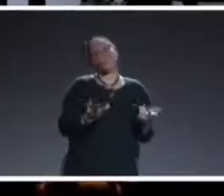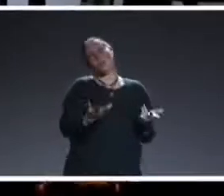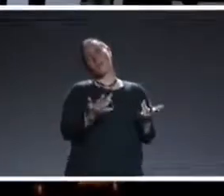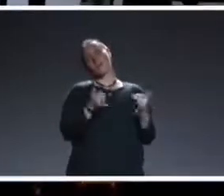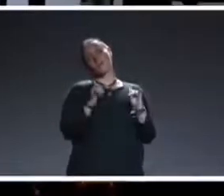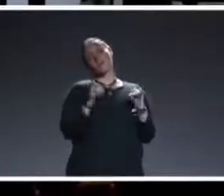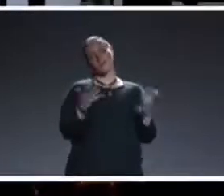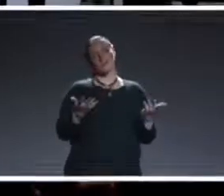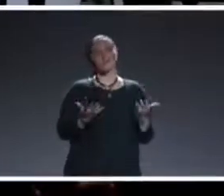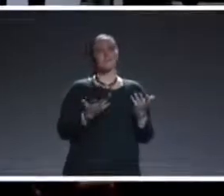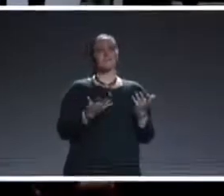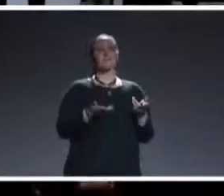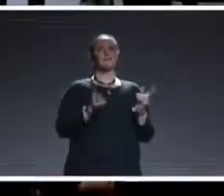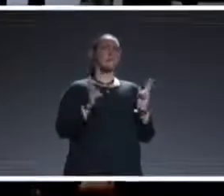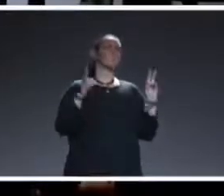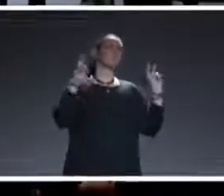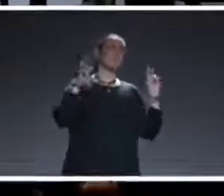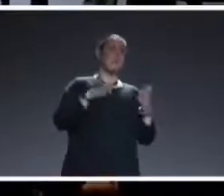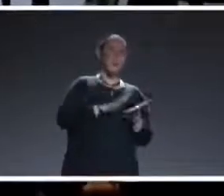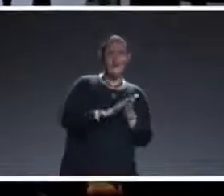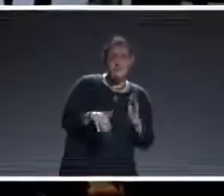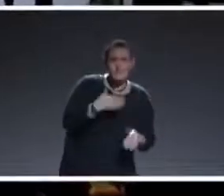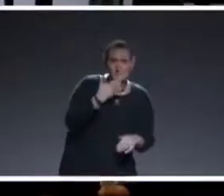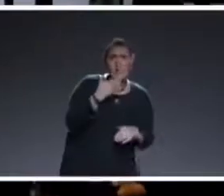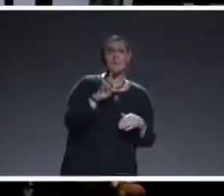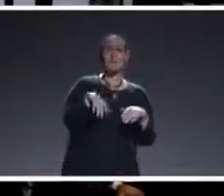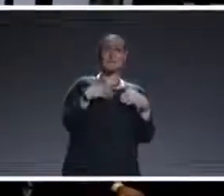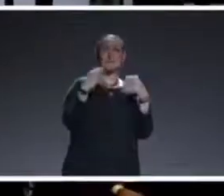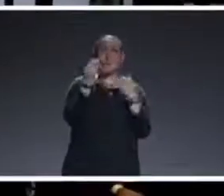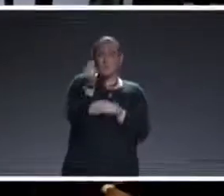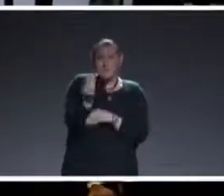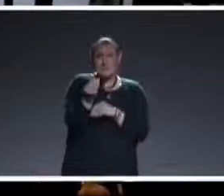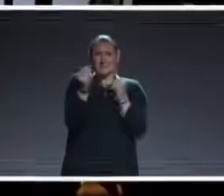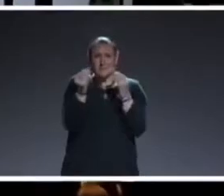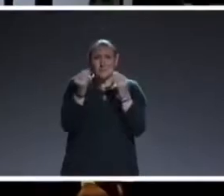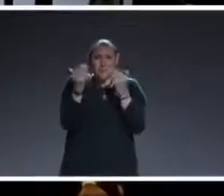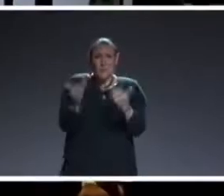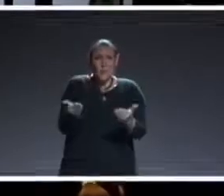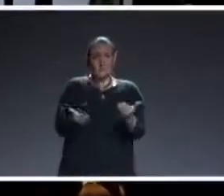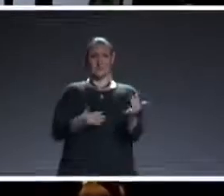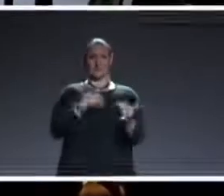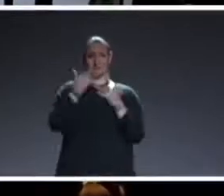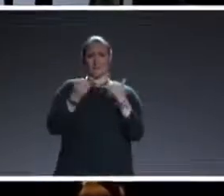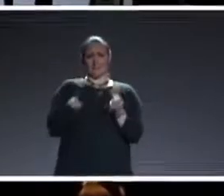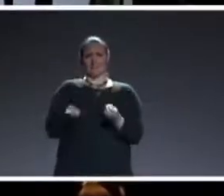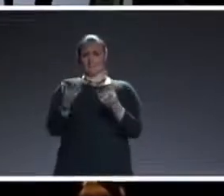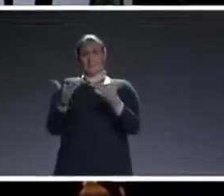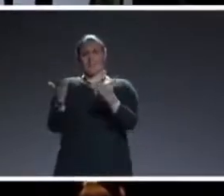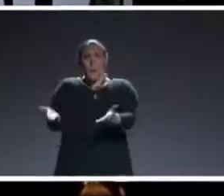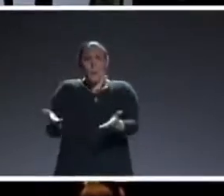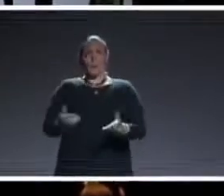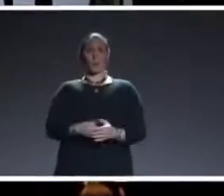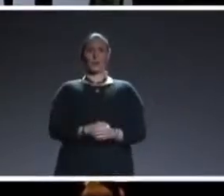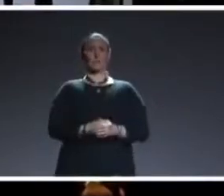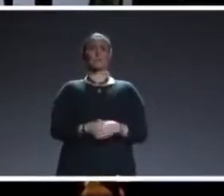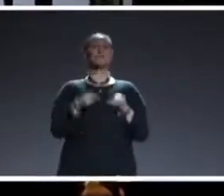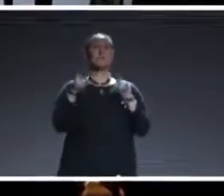And it's simple, and this is what art does, and this is what stories do, and they comfort us, and they're